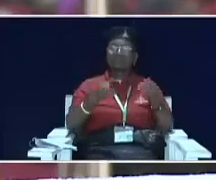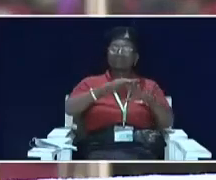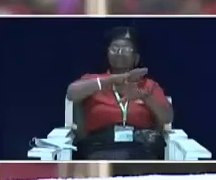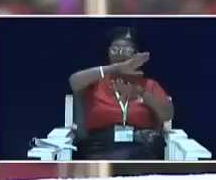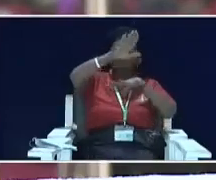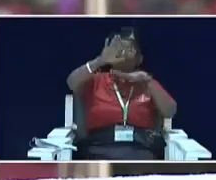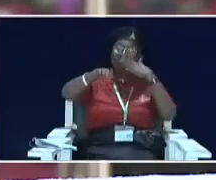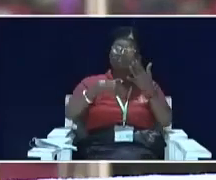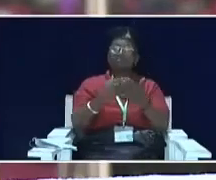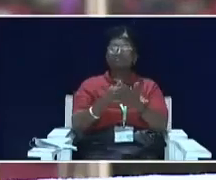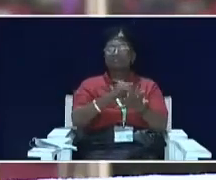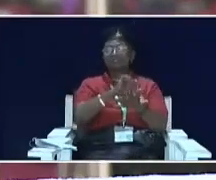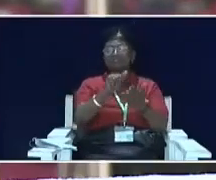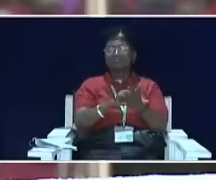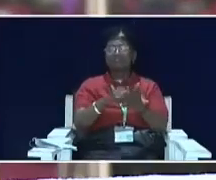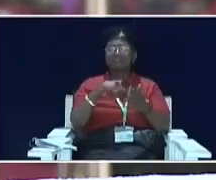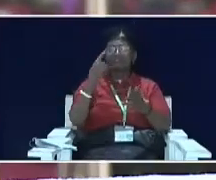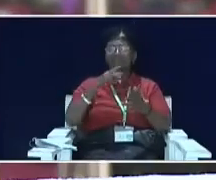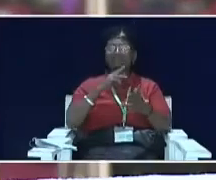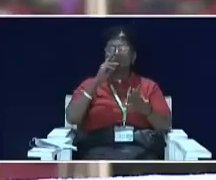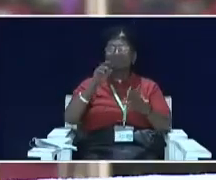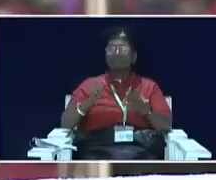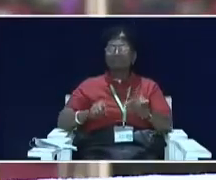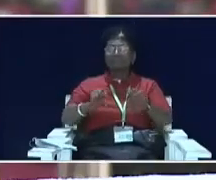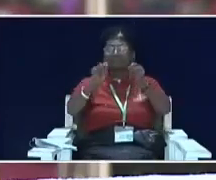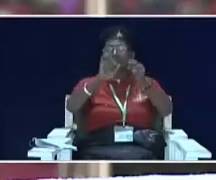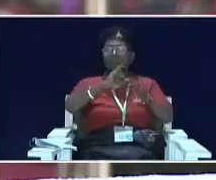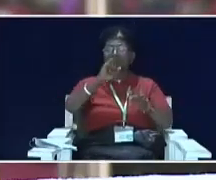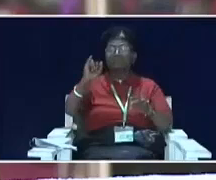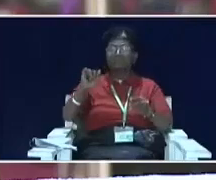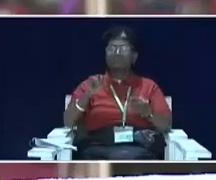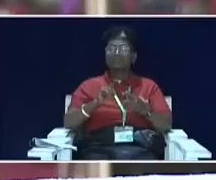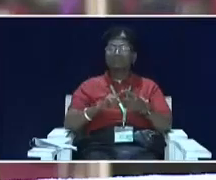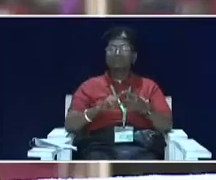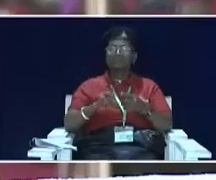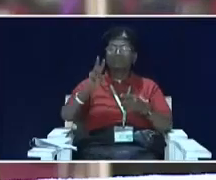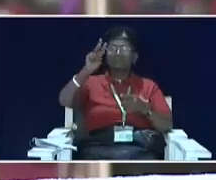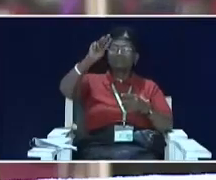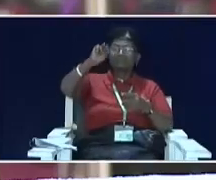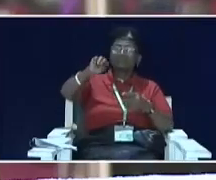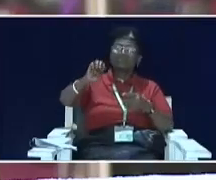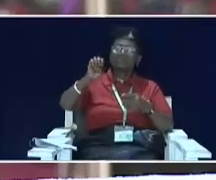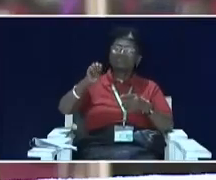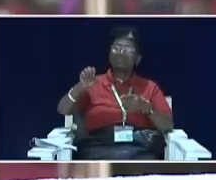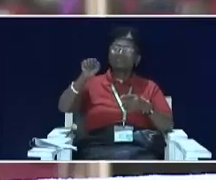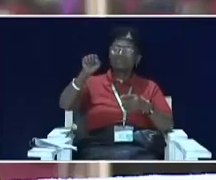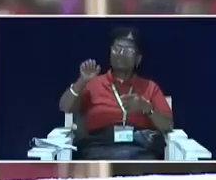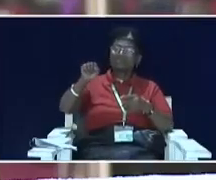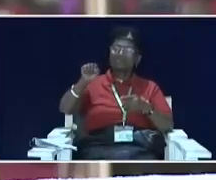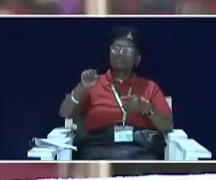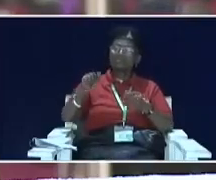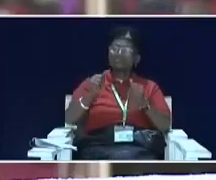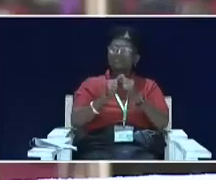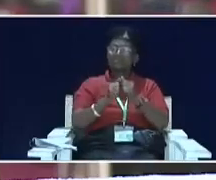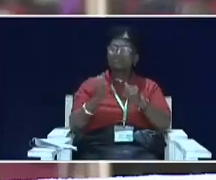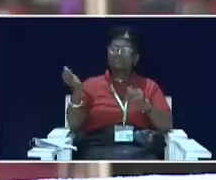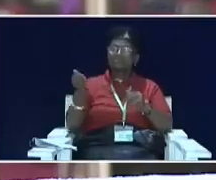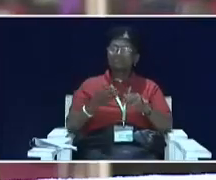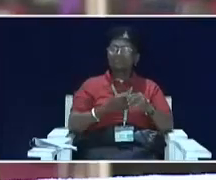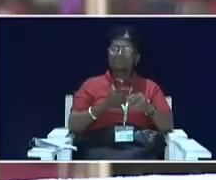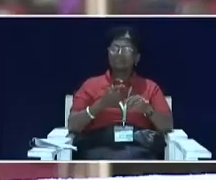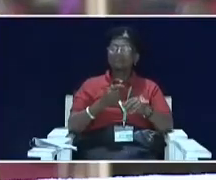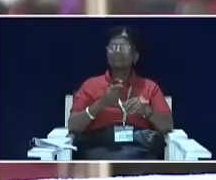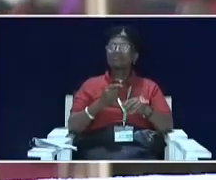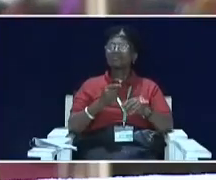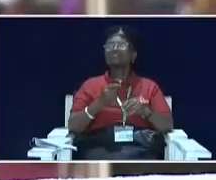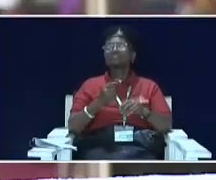All those who are trying to mess with our traditional rulers, the fire of God will